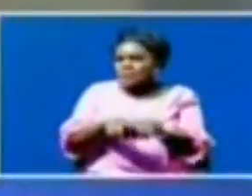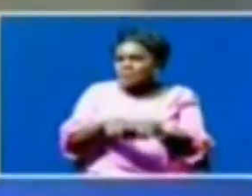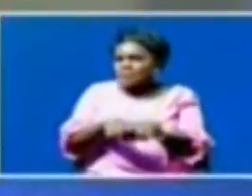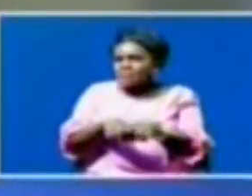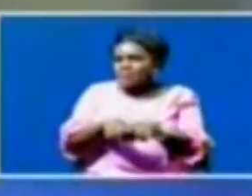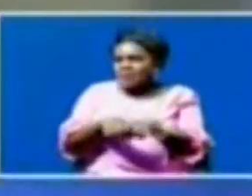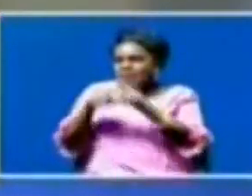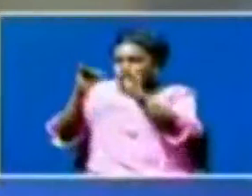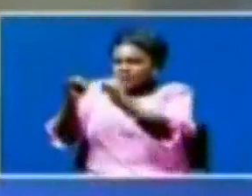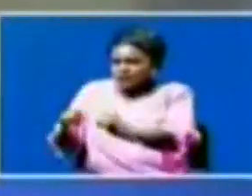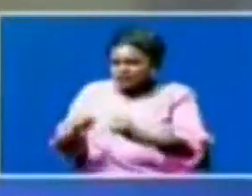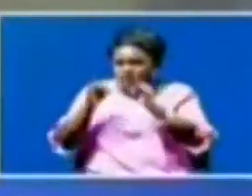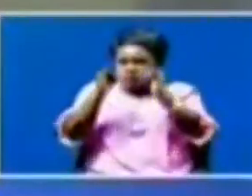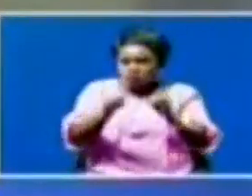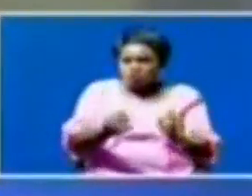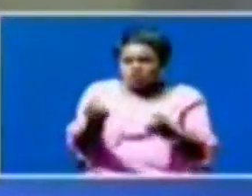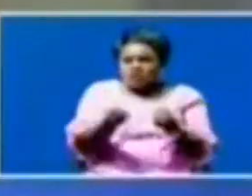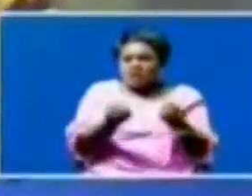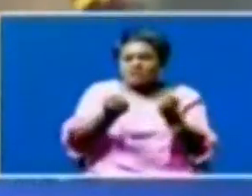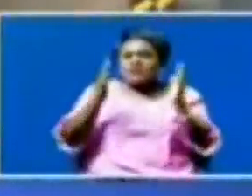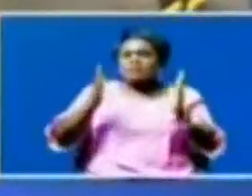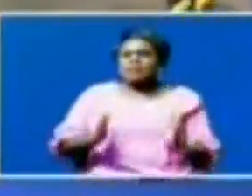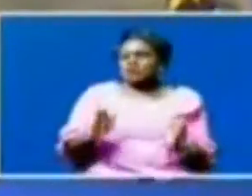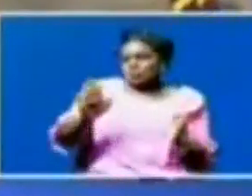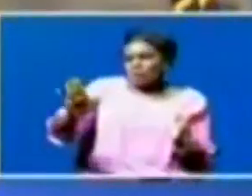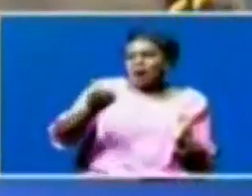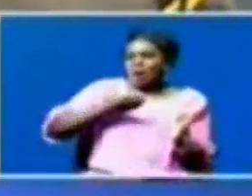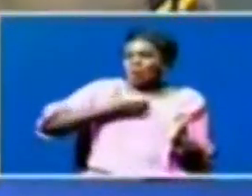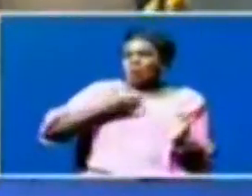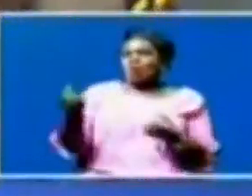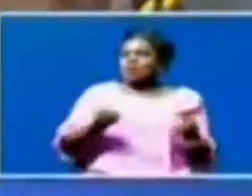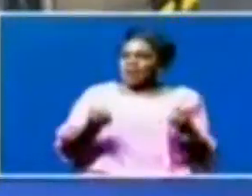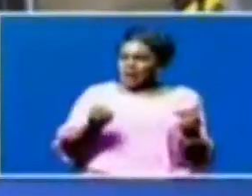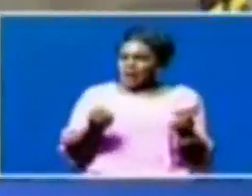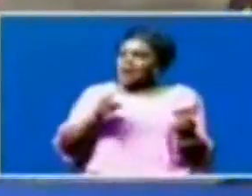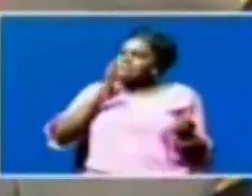individual drivers like yourselves, when you are in charge of your own car. Be responsible.